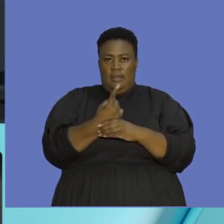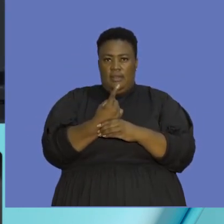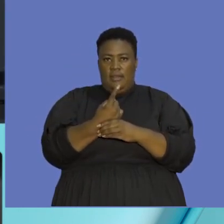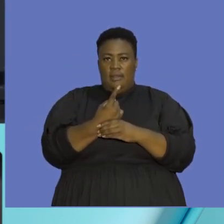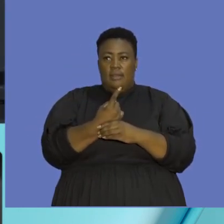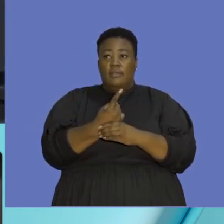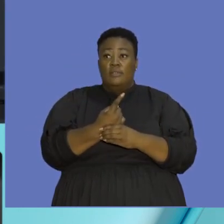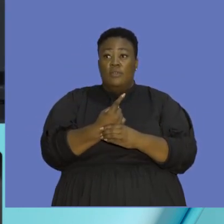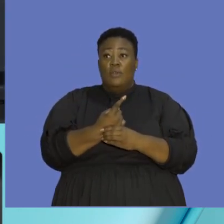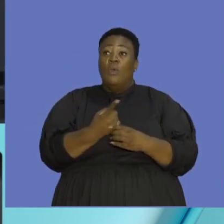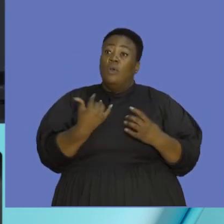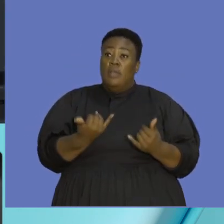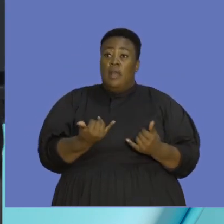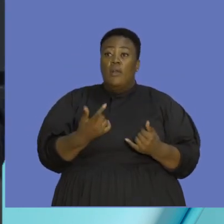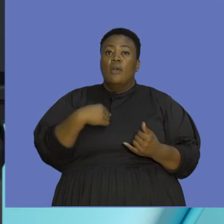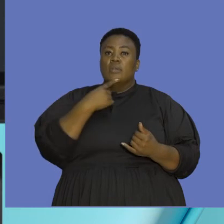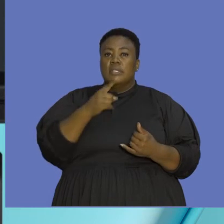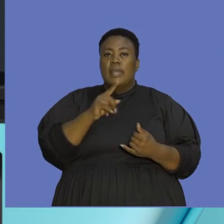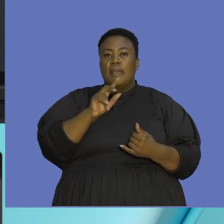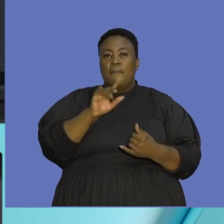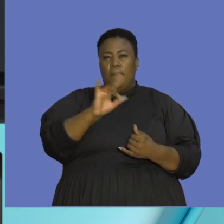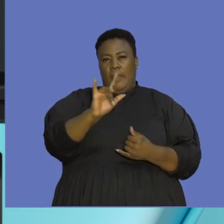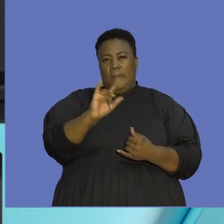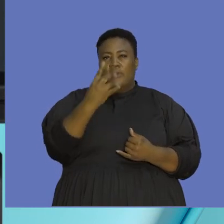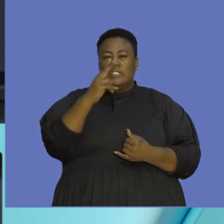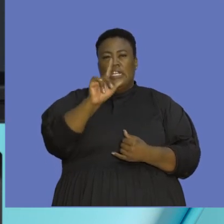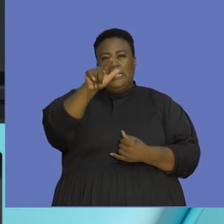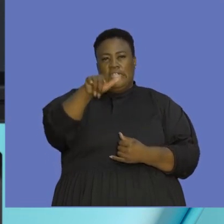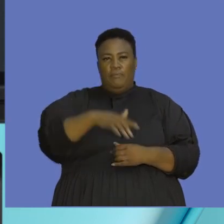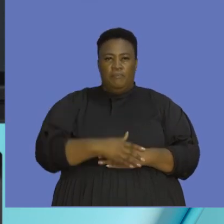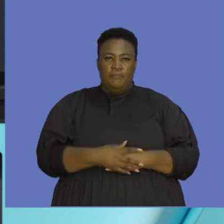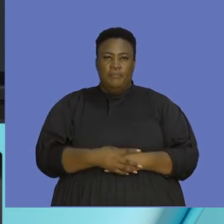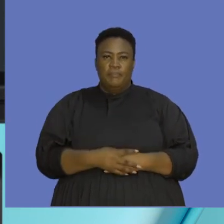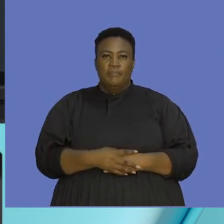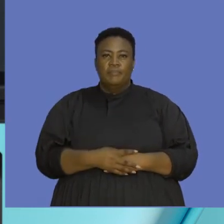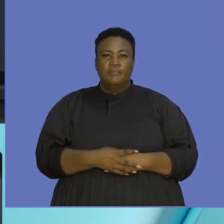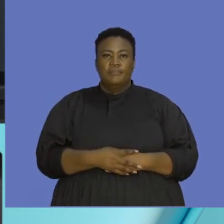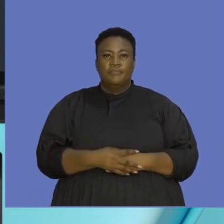rather than the bits and pieces, okay? So I'm going to say goodbye for now, and I'll see you next time.